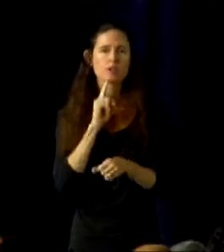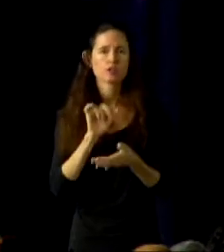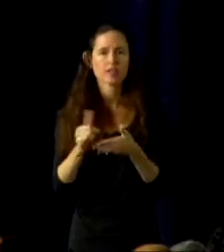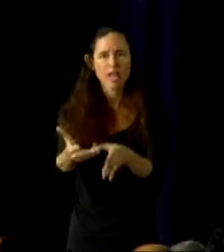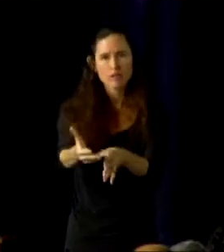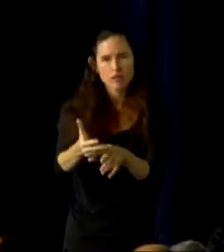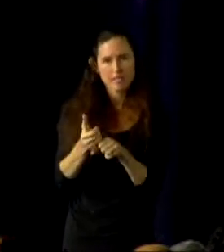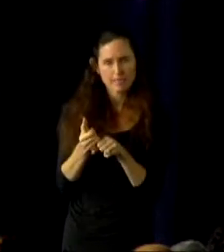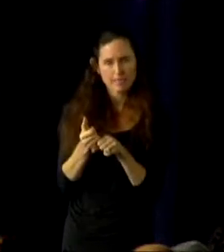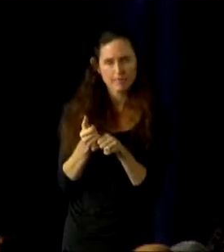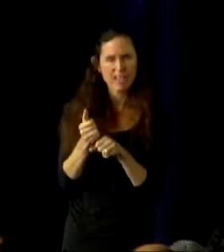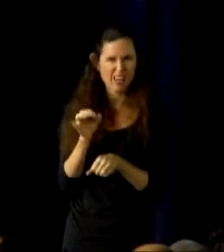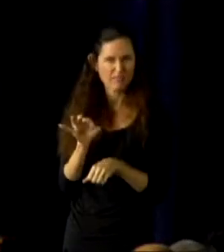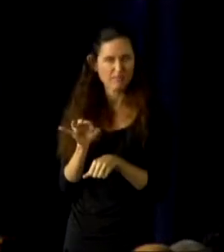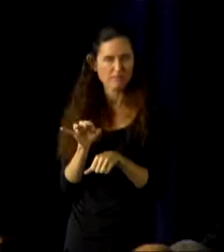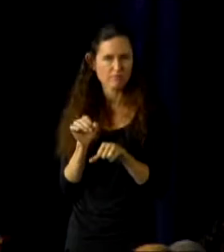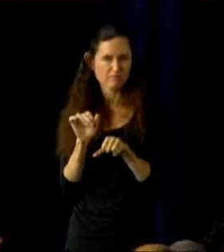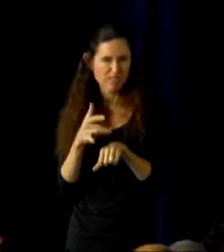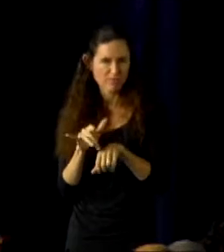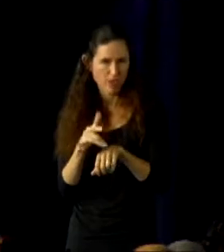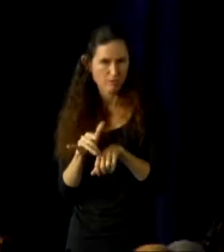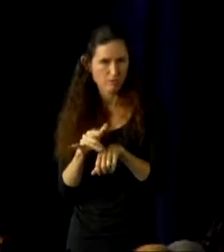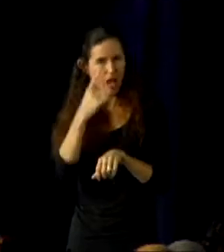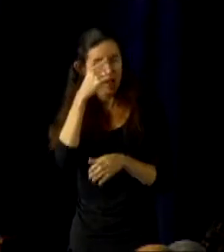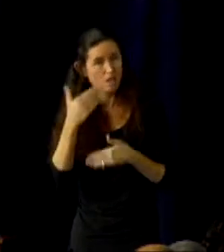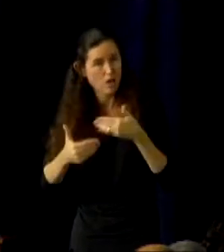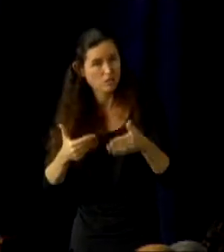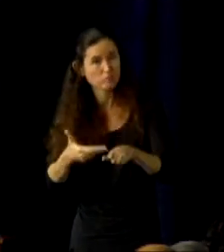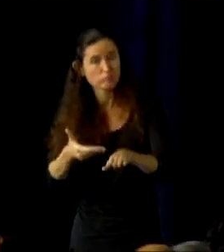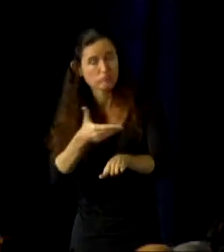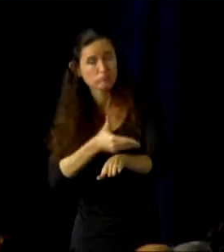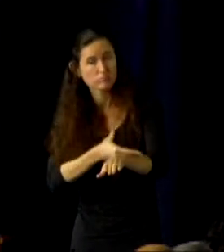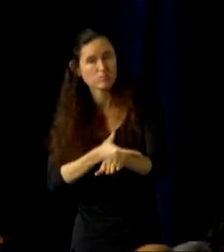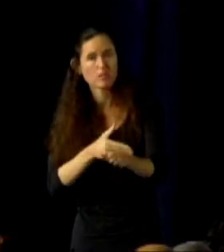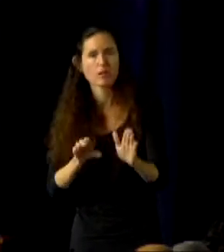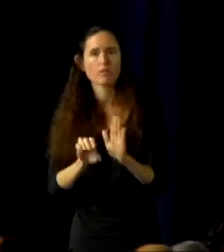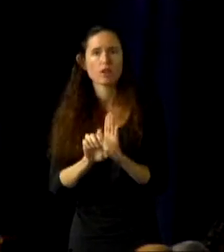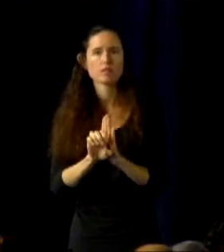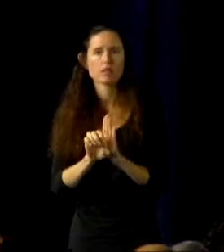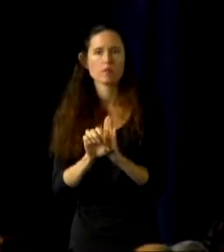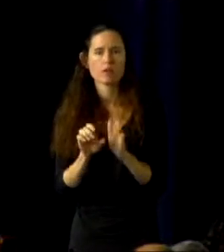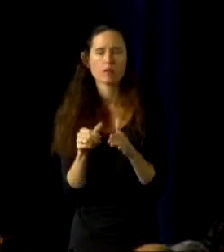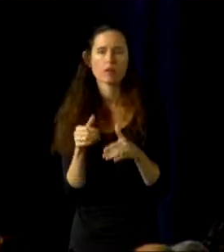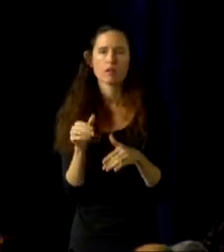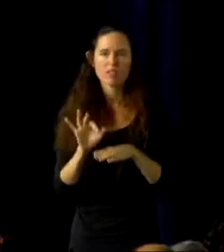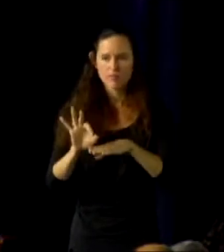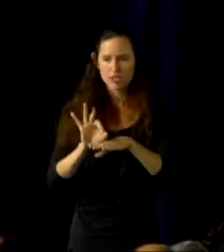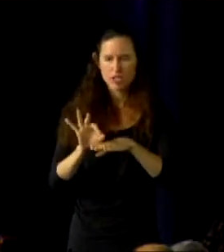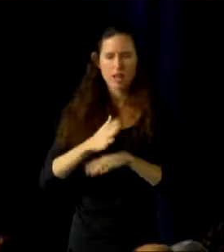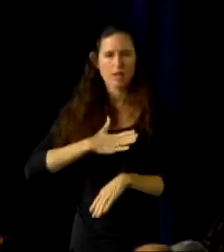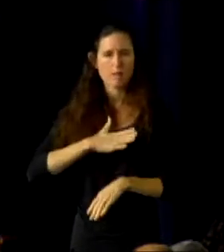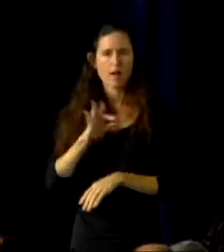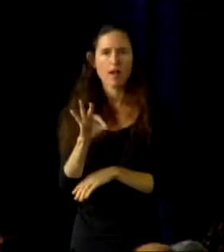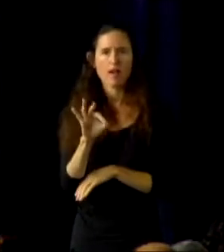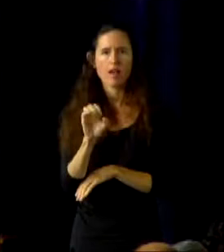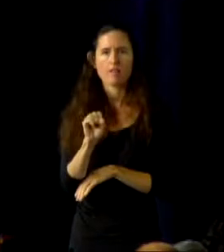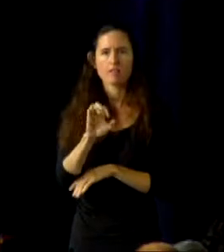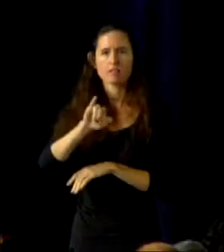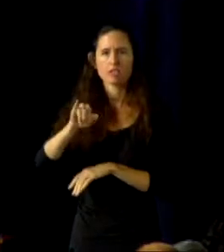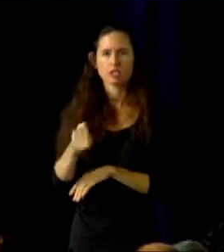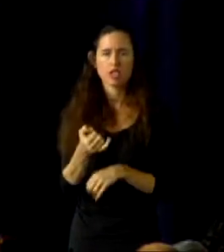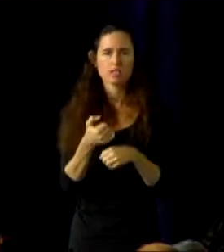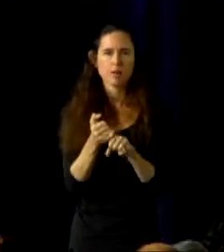they are eligible. And I think the processes are getting better. For instance, the functionality of MyFSCJ, I think, is making for